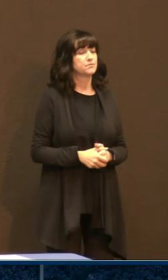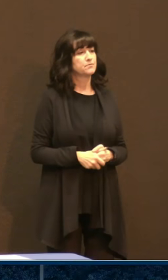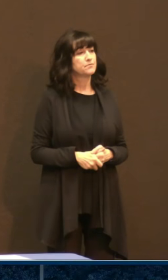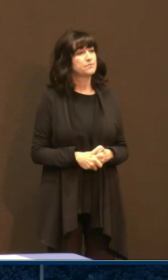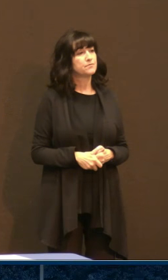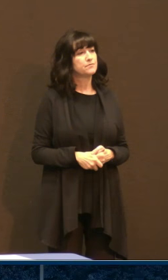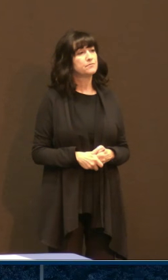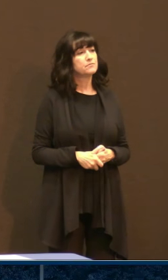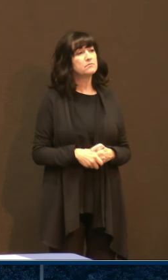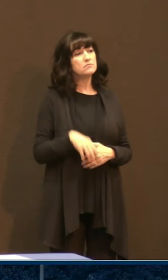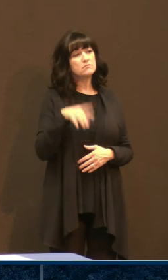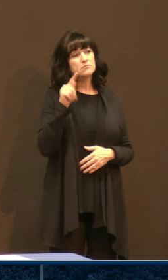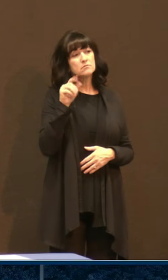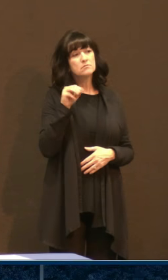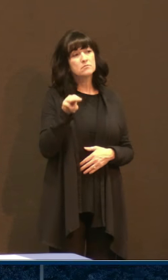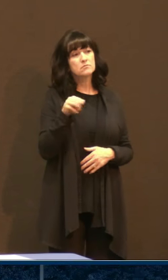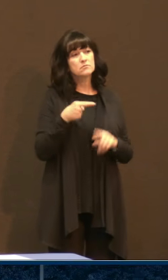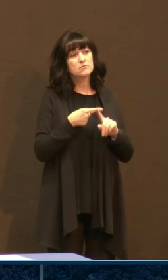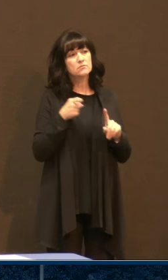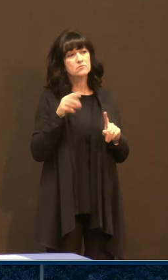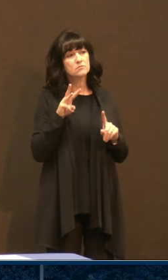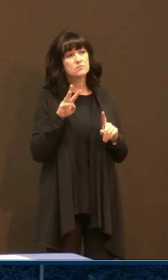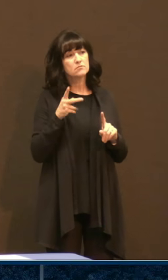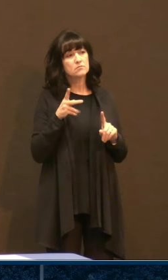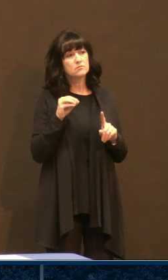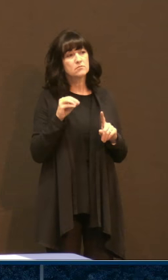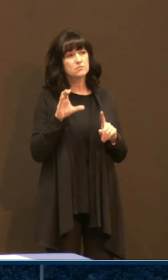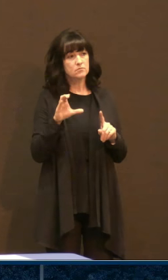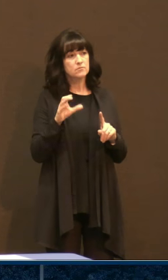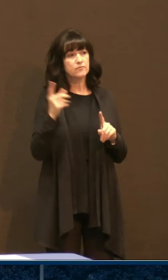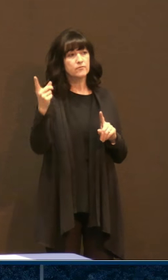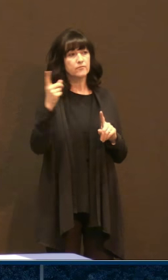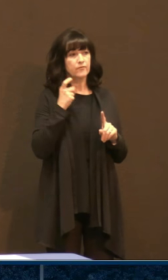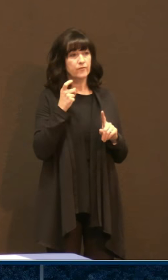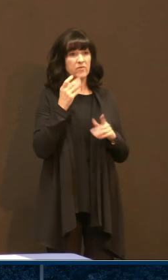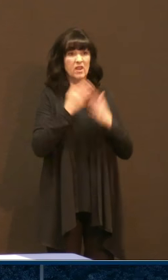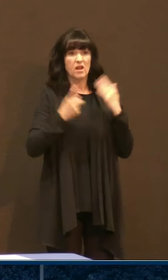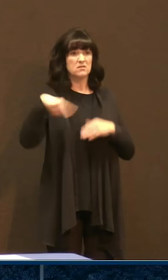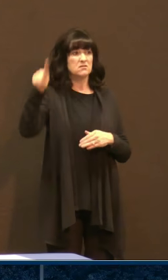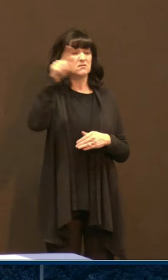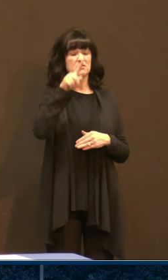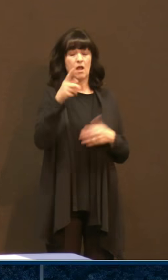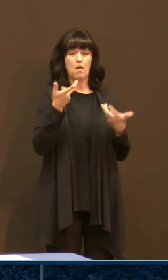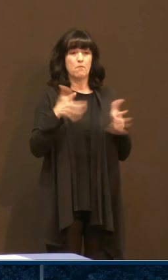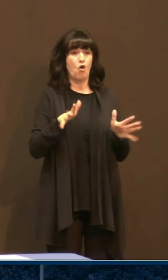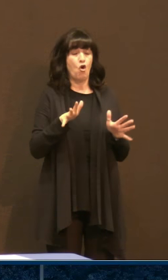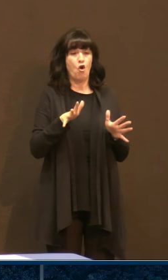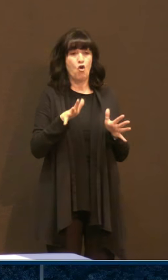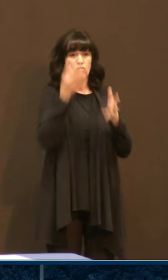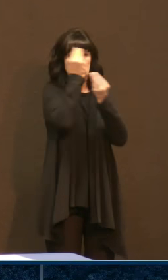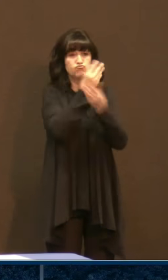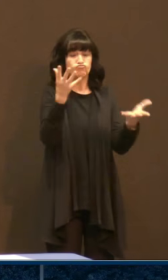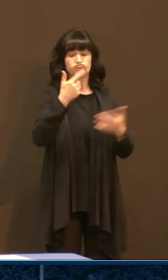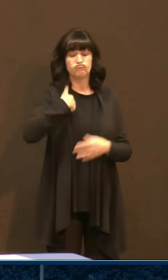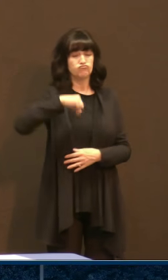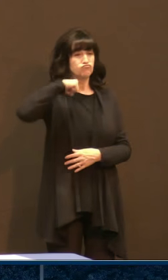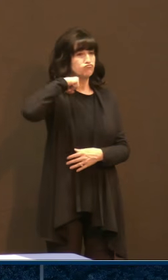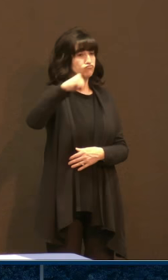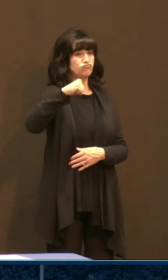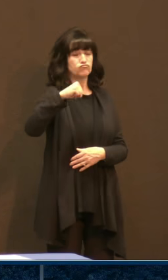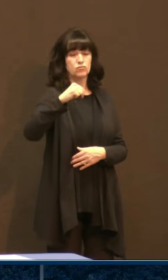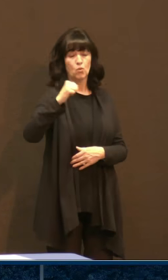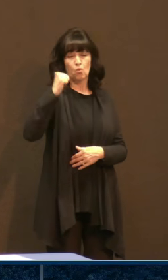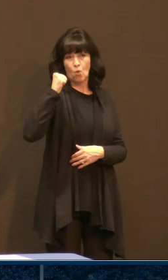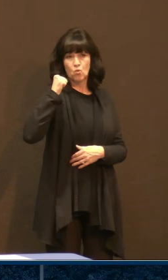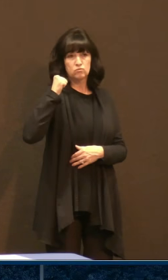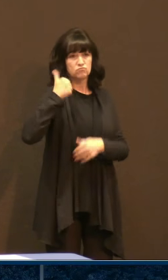Tom Lehman from WBOC asks, some businesses have said they will defy the order on requiring face coverings. Will the state crack down on them? What do you say